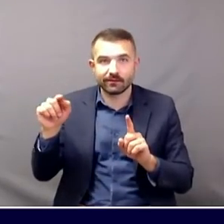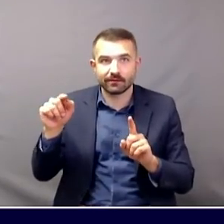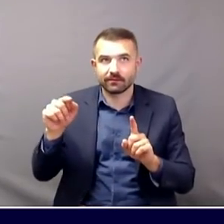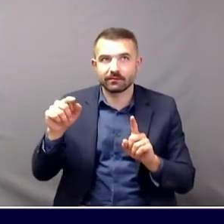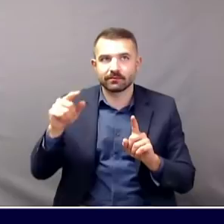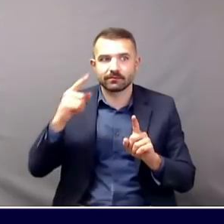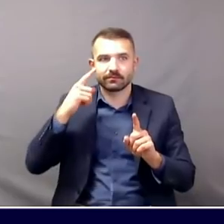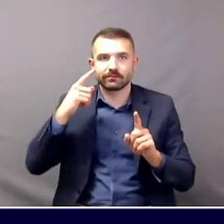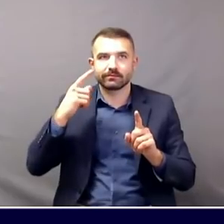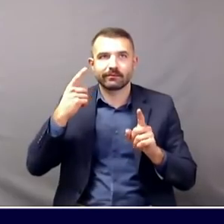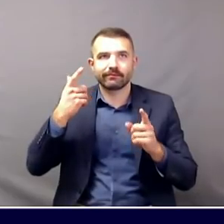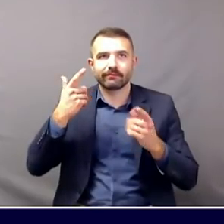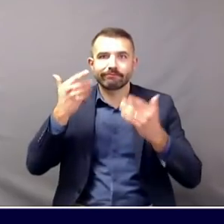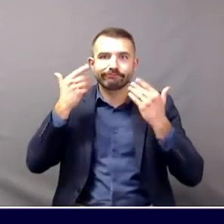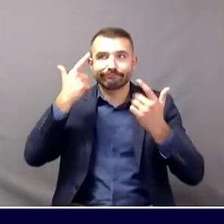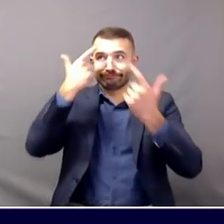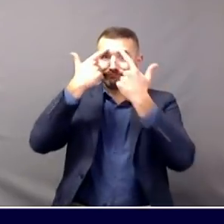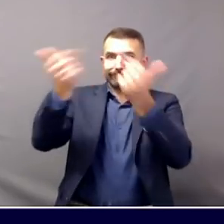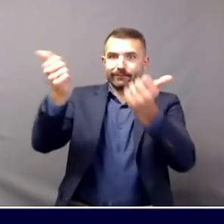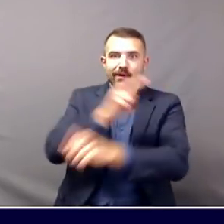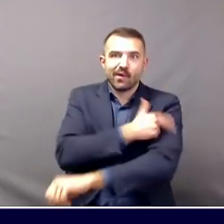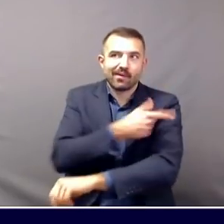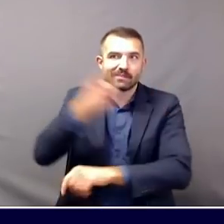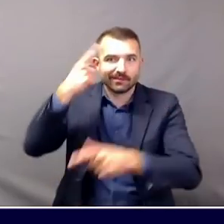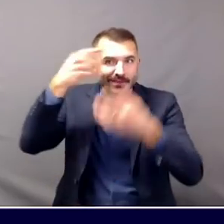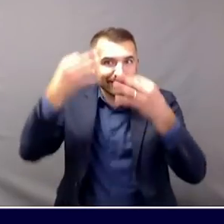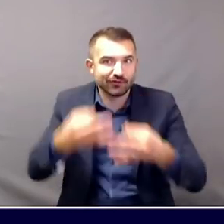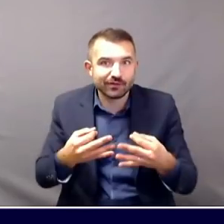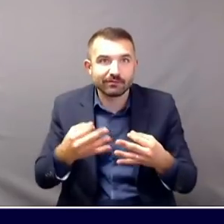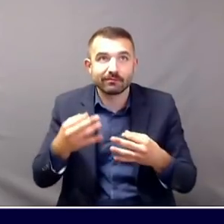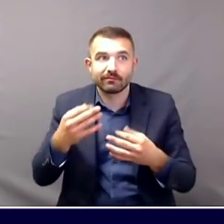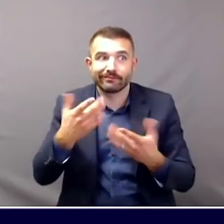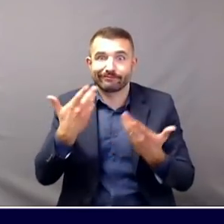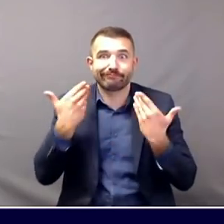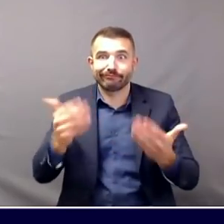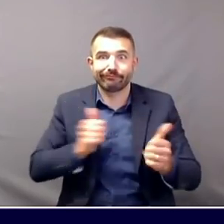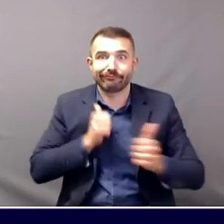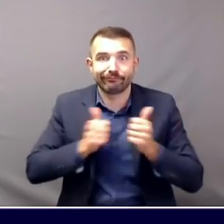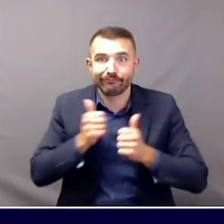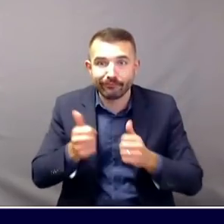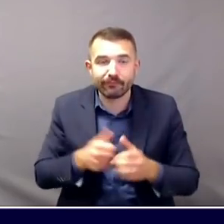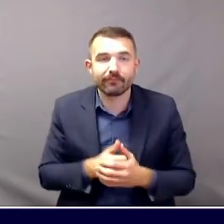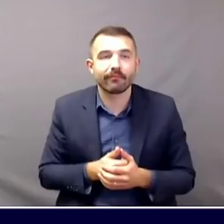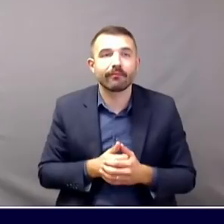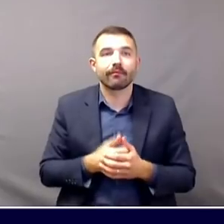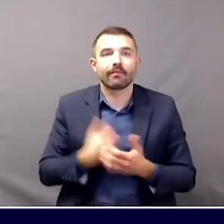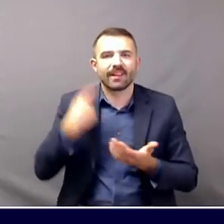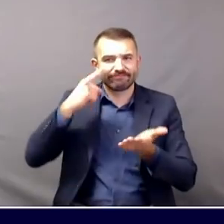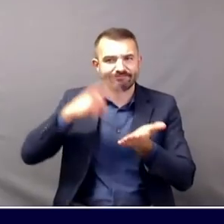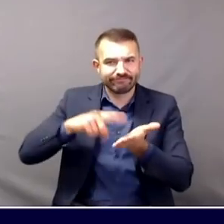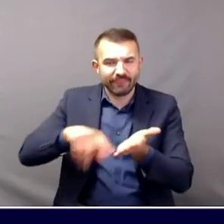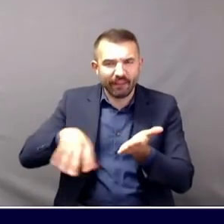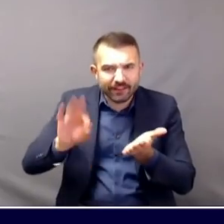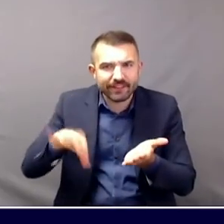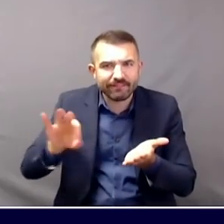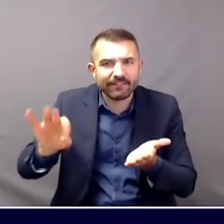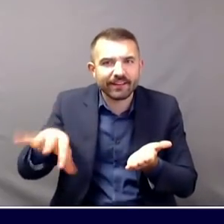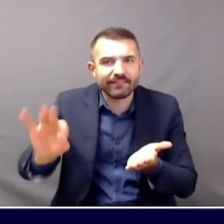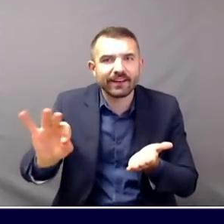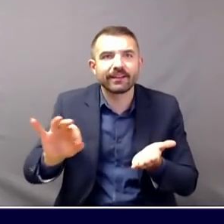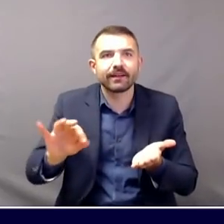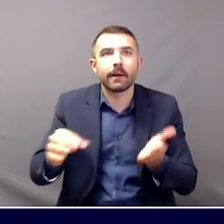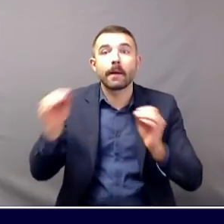for hospitalization. But given the clinical experience that's been accrued, patients are now being able to be cared for in